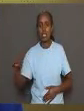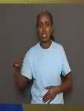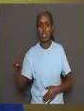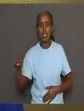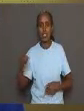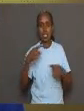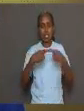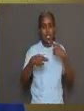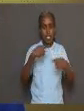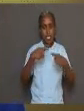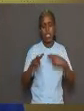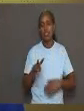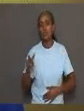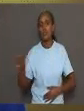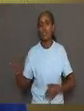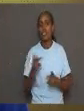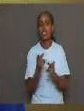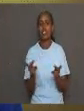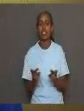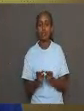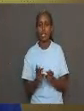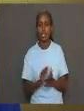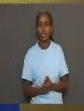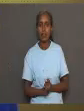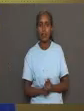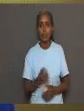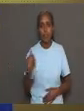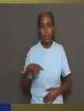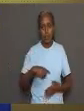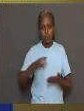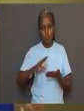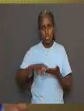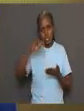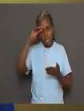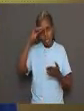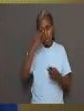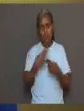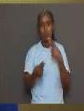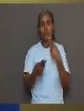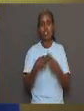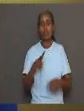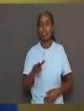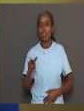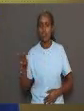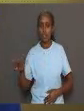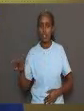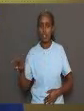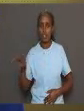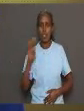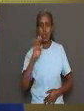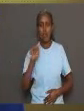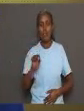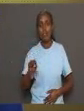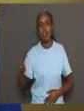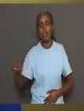scalars as they relate to vectors in space. We have learned to multiply a vector